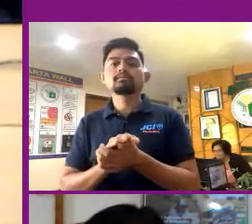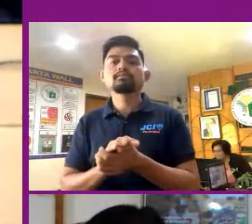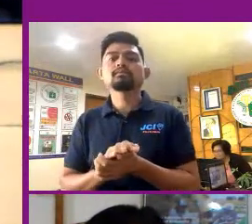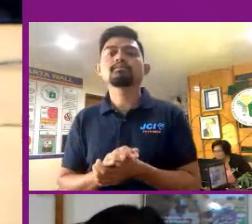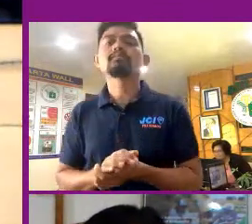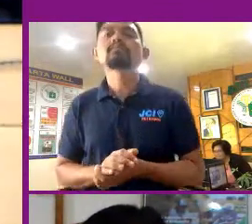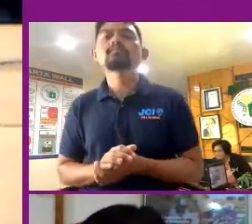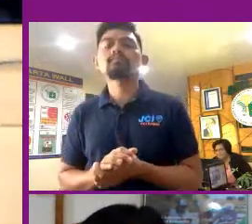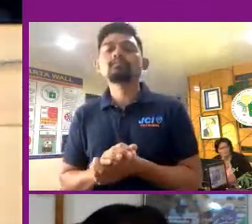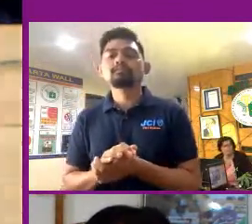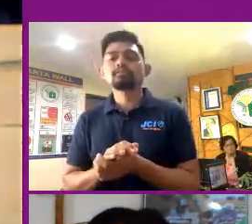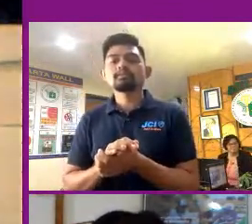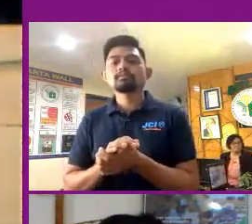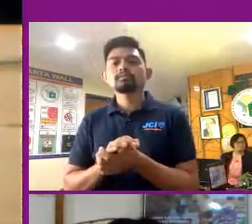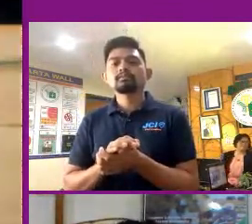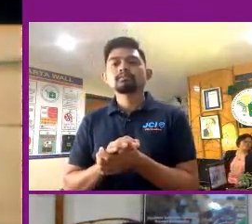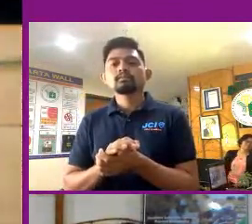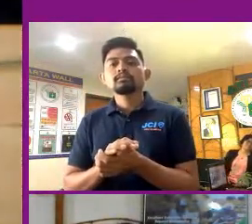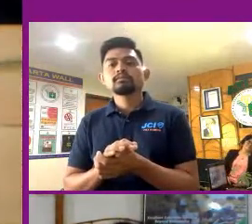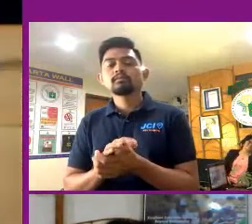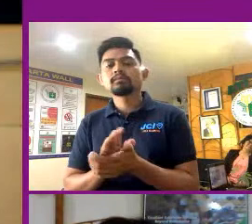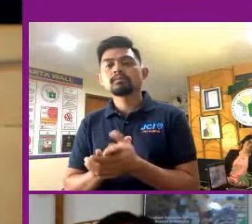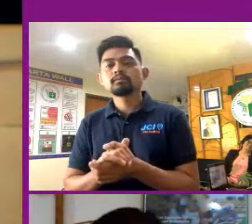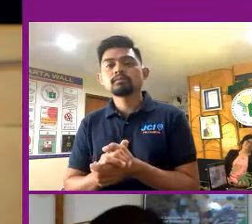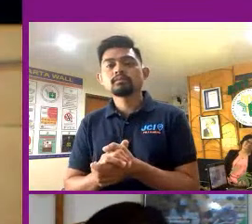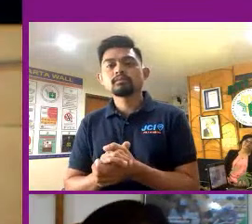content ng seminar before marriage?